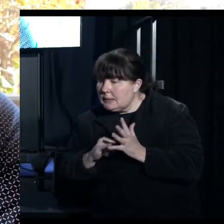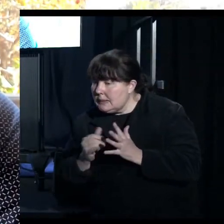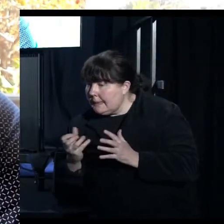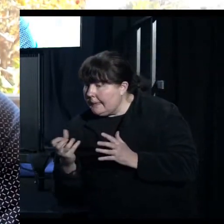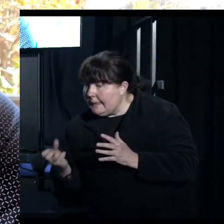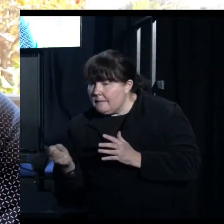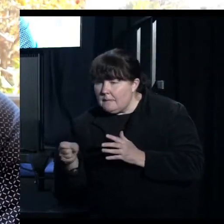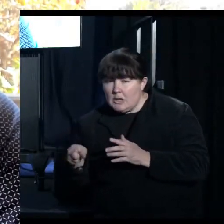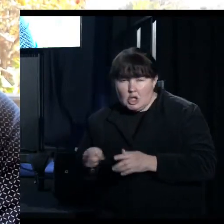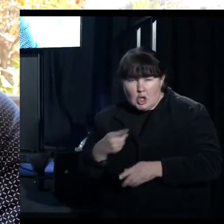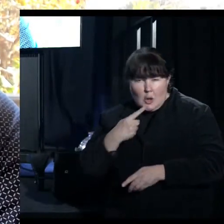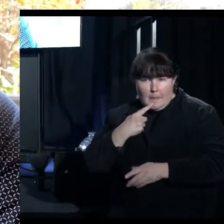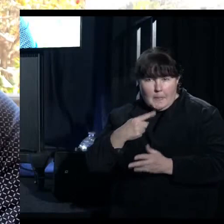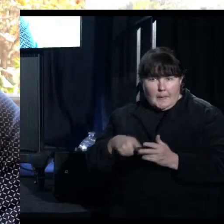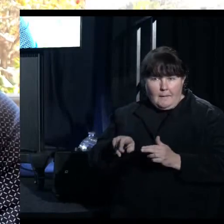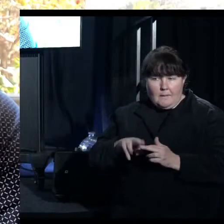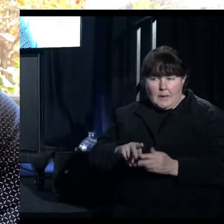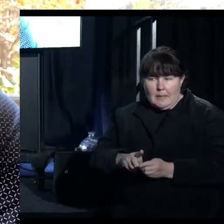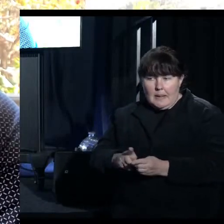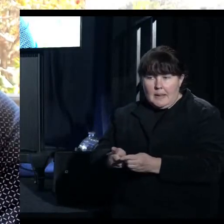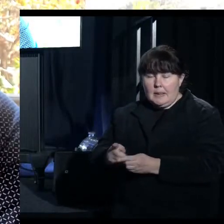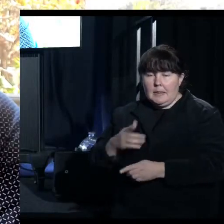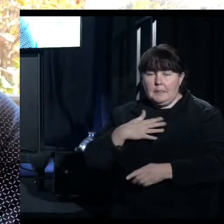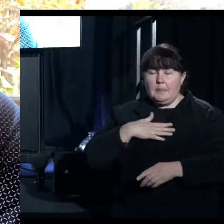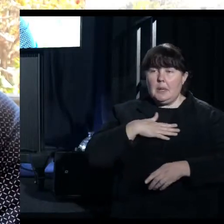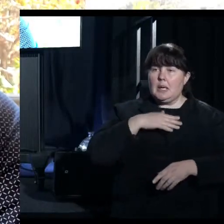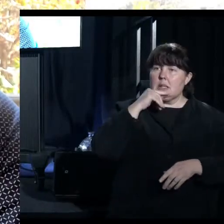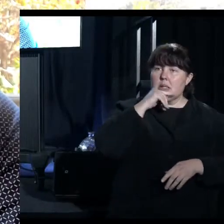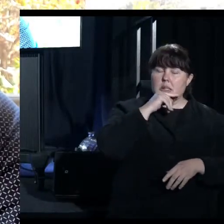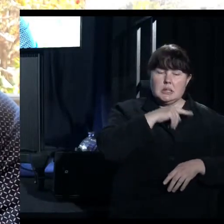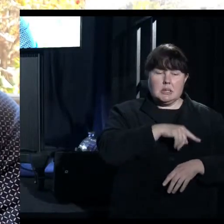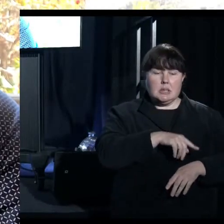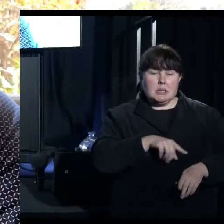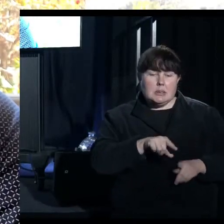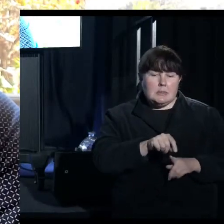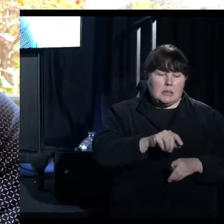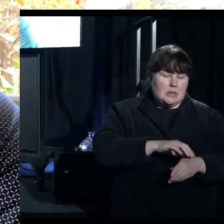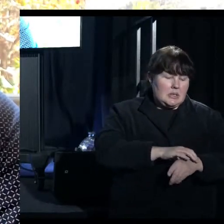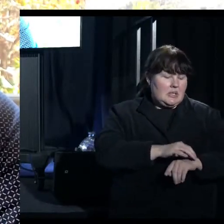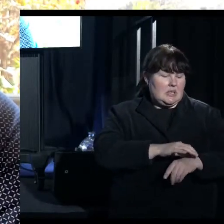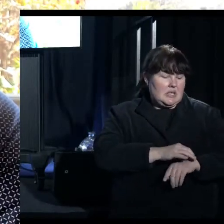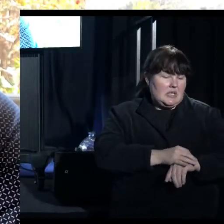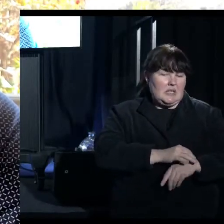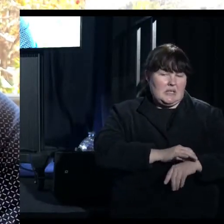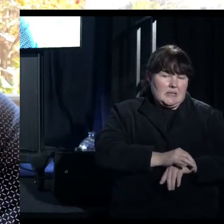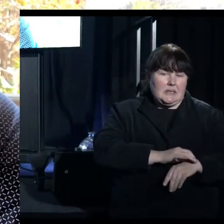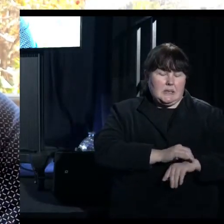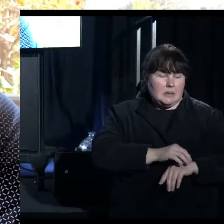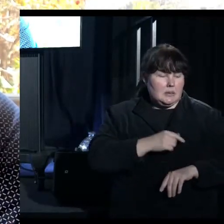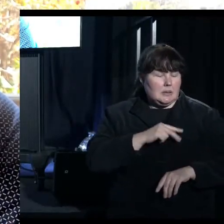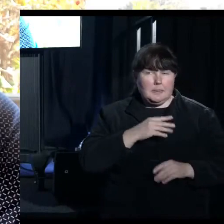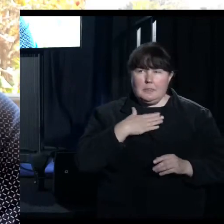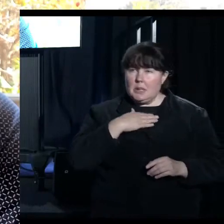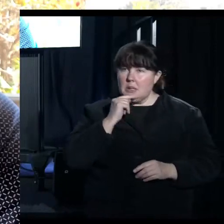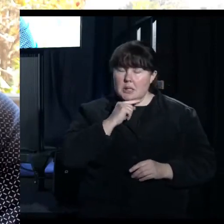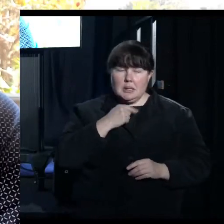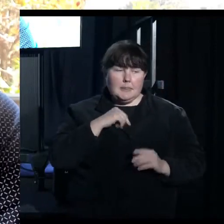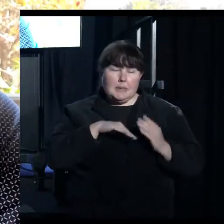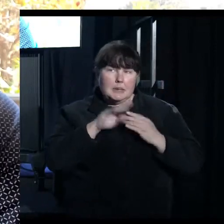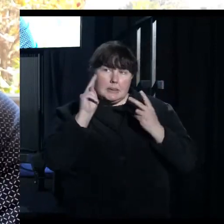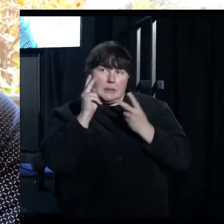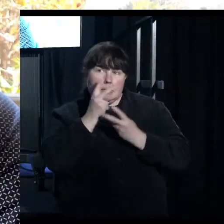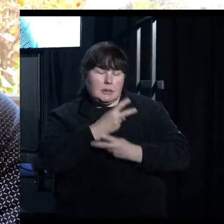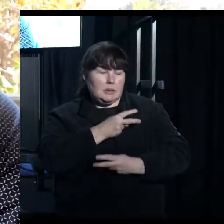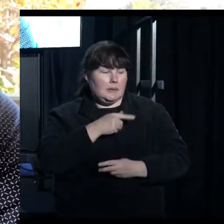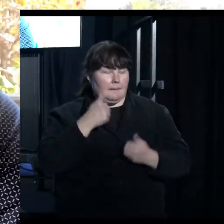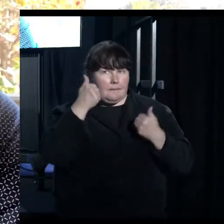pitch dark, so familiar and unknown, looking for the luminescent when the lamp goes out.